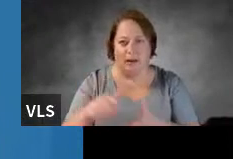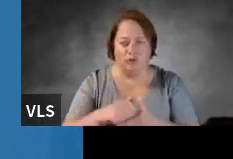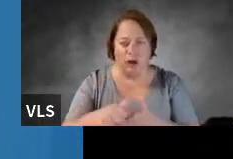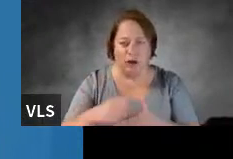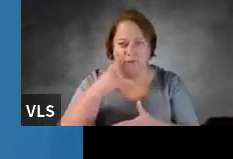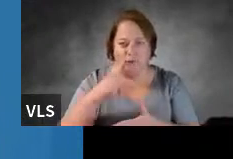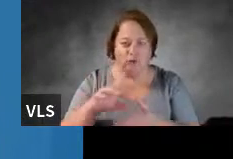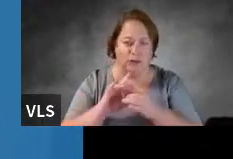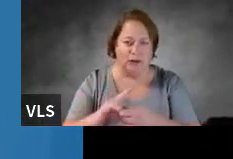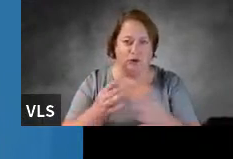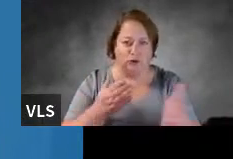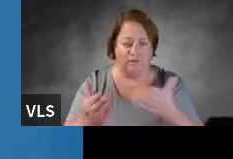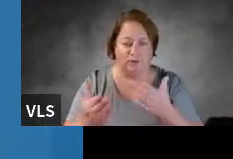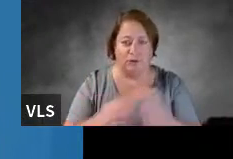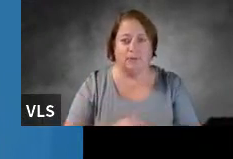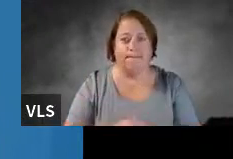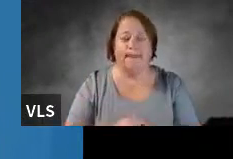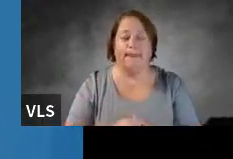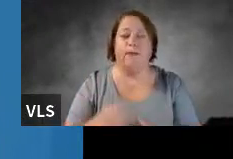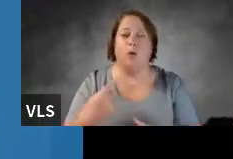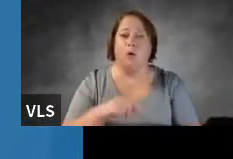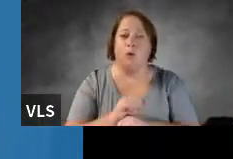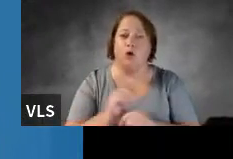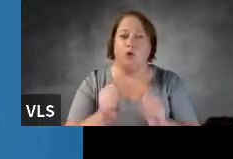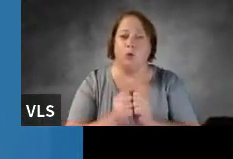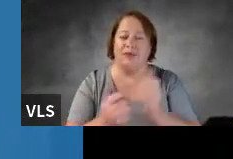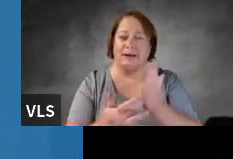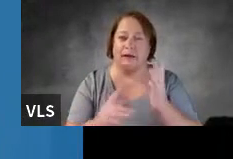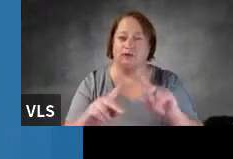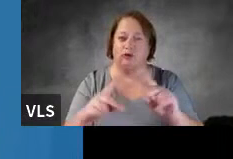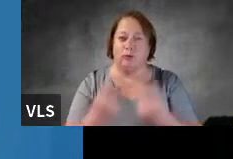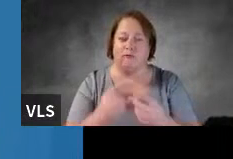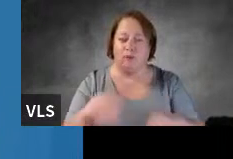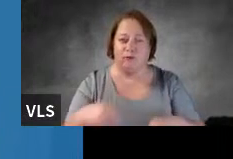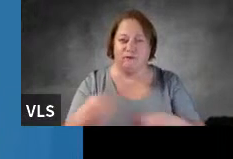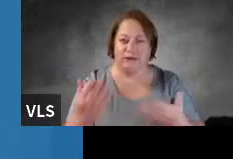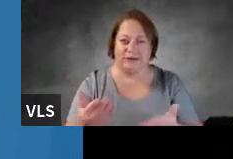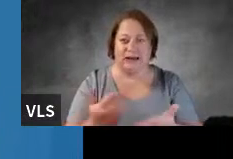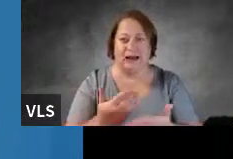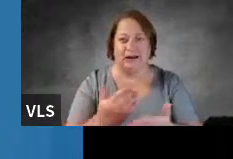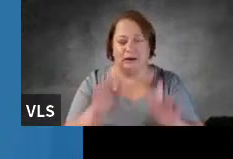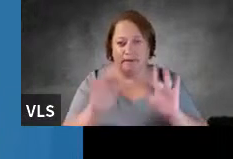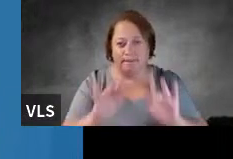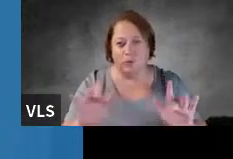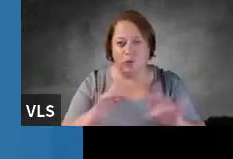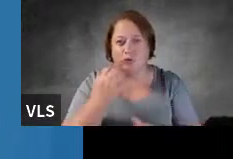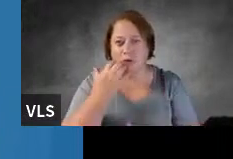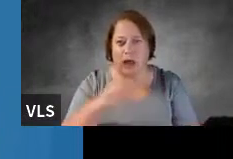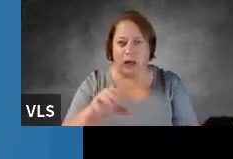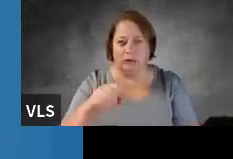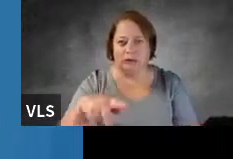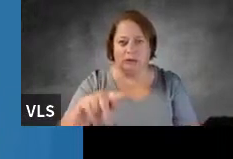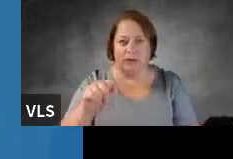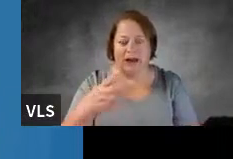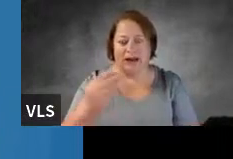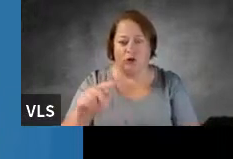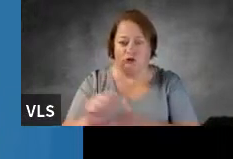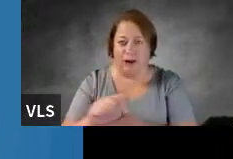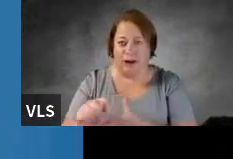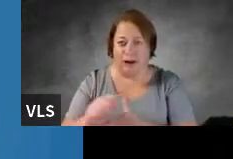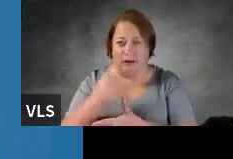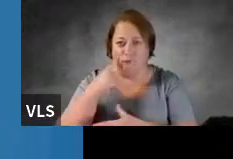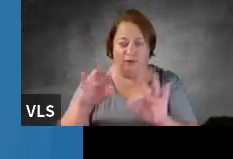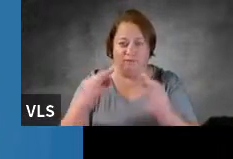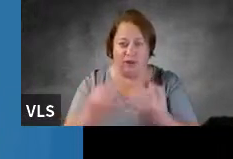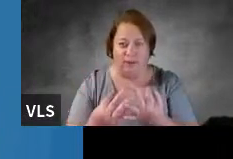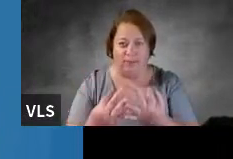We partnered with our technology department to provide devices, hotspots, and training for both students and families where needed. We've recently introduced